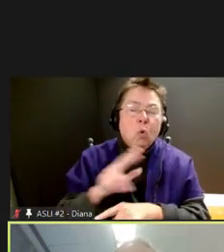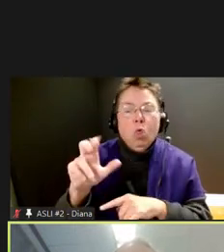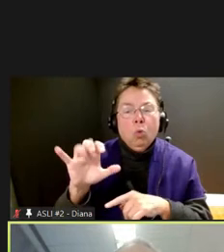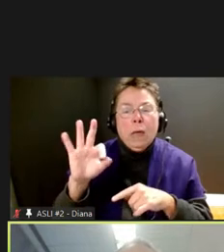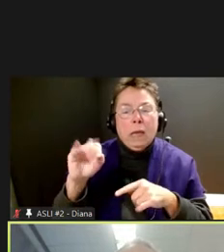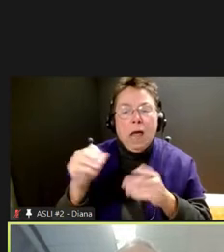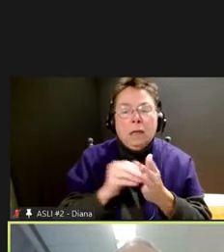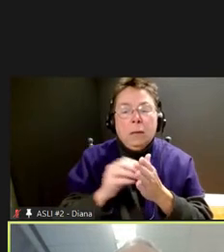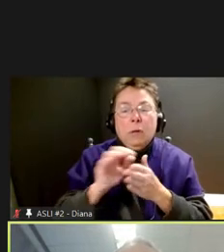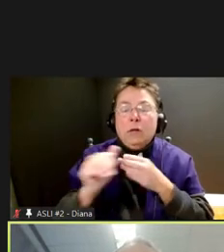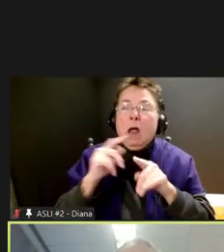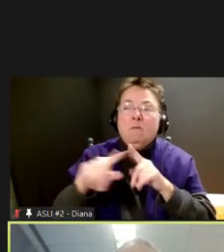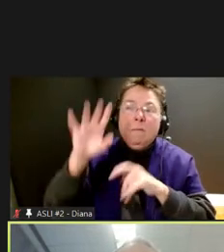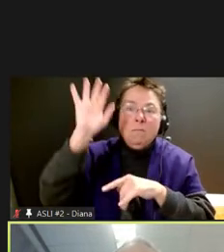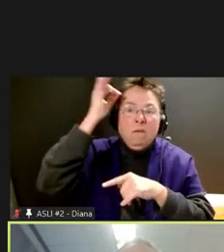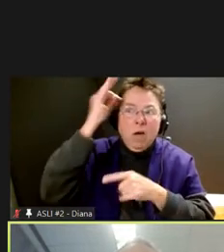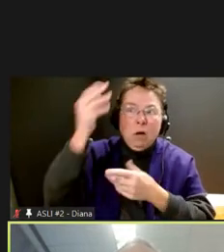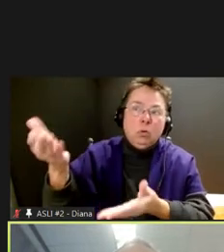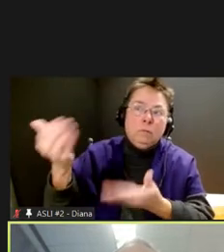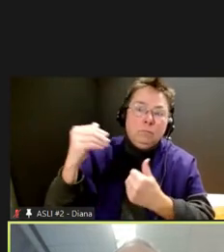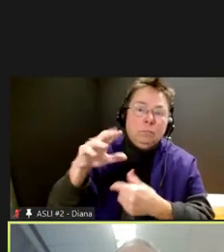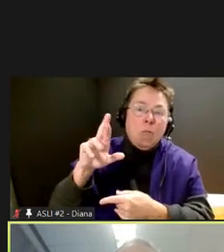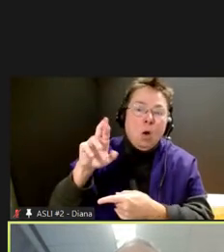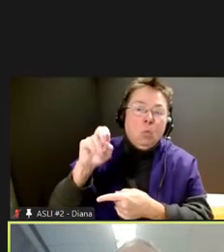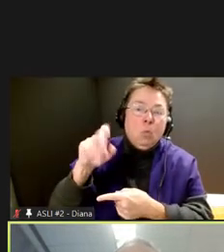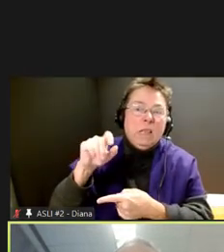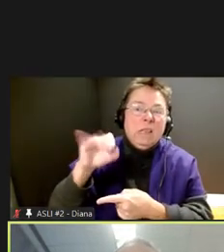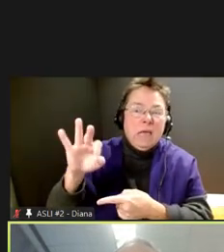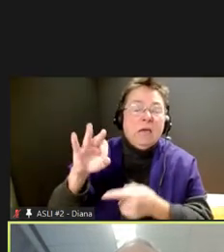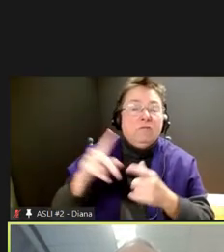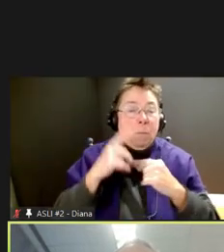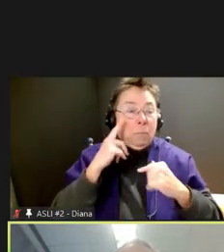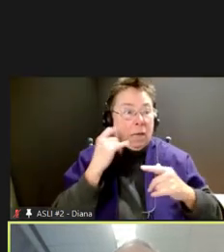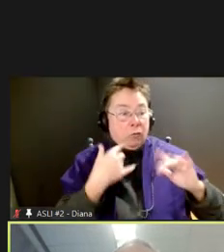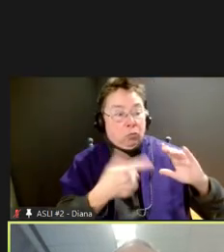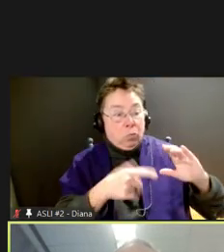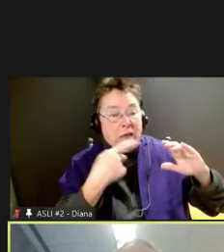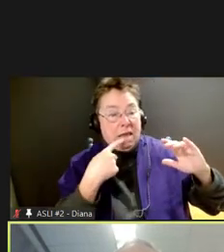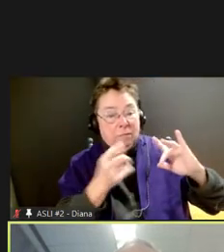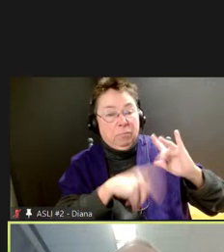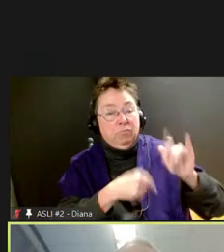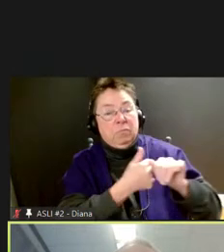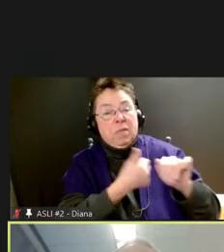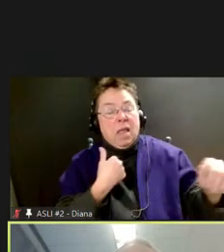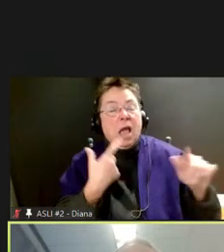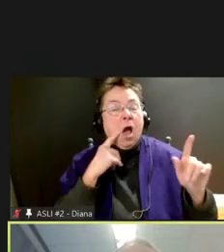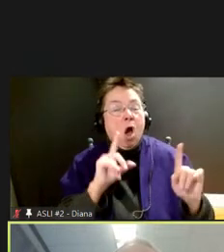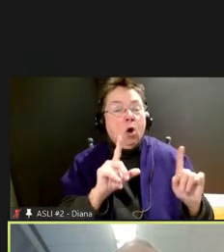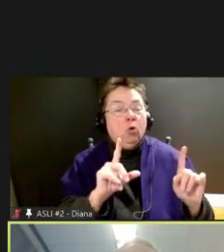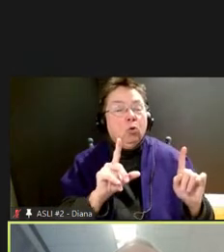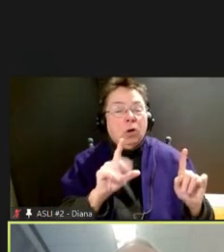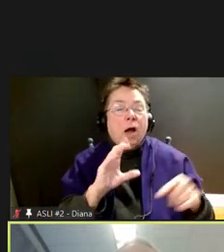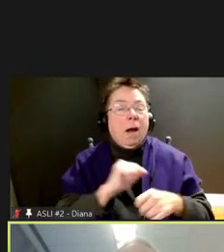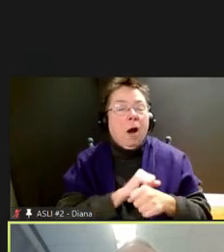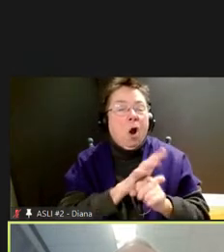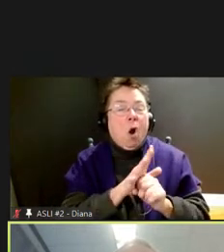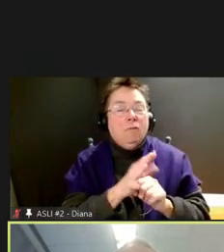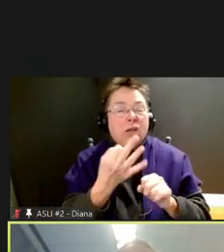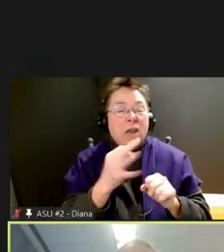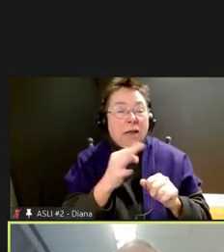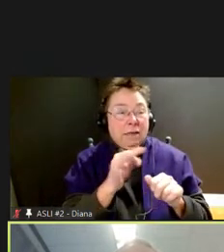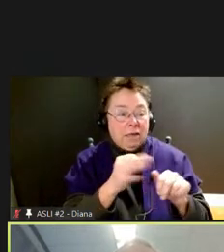relief funds to close the projected gap that is caused by the overhang of the COVID-19